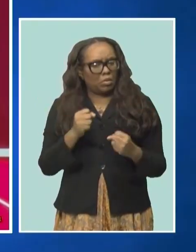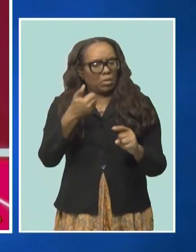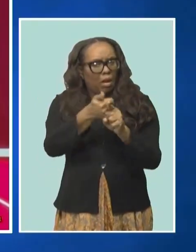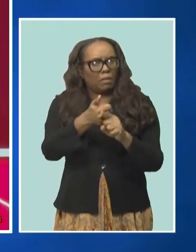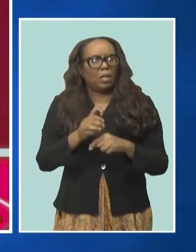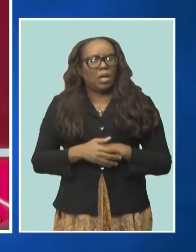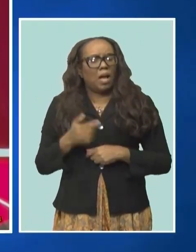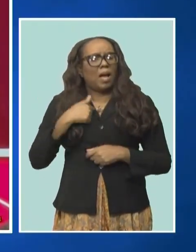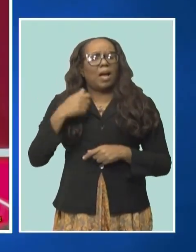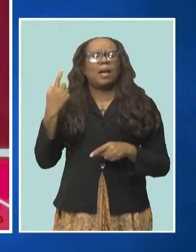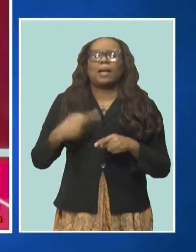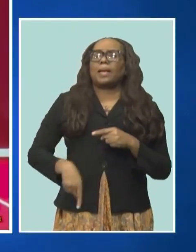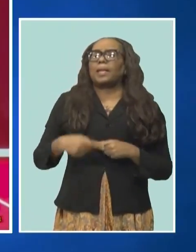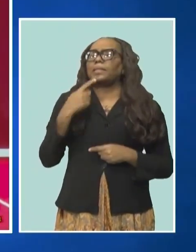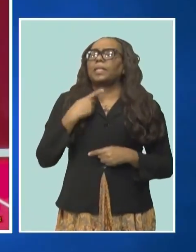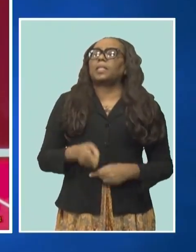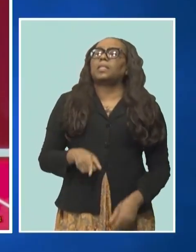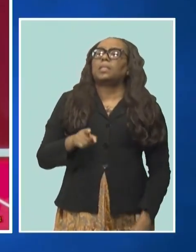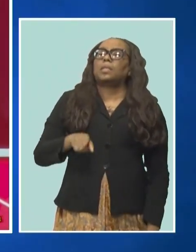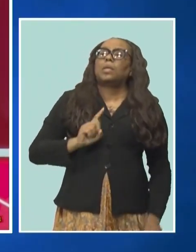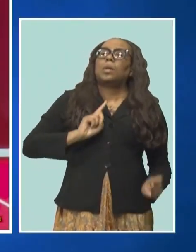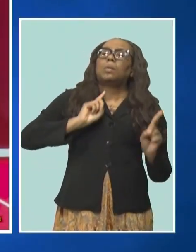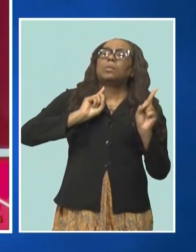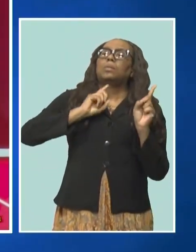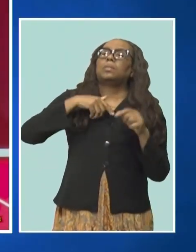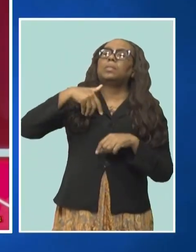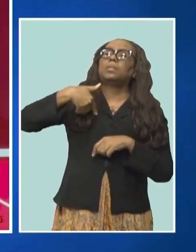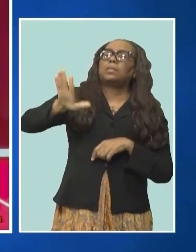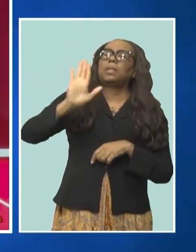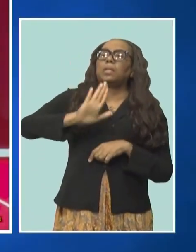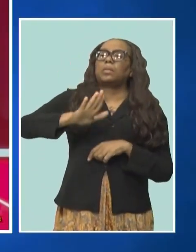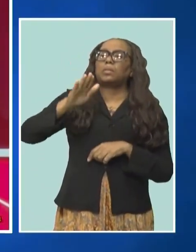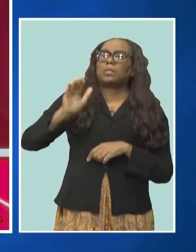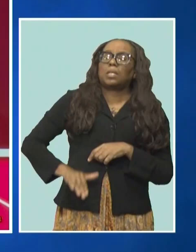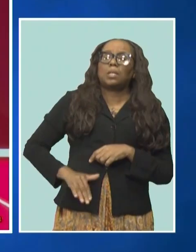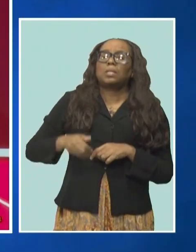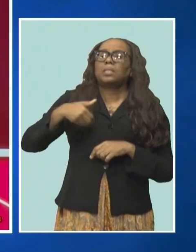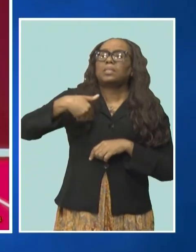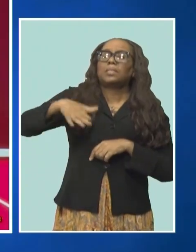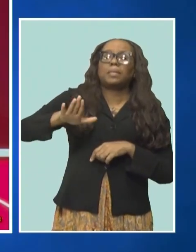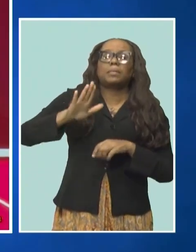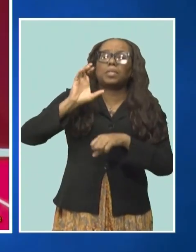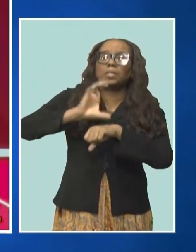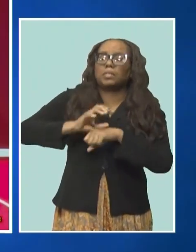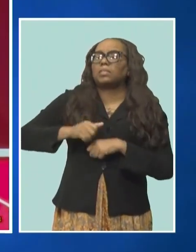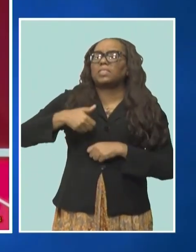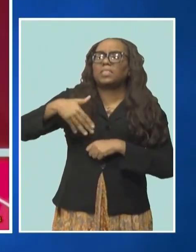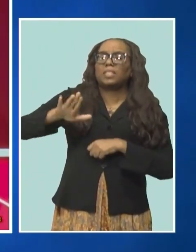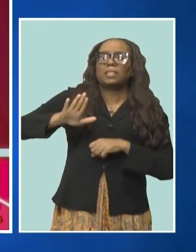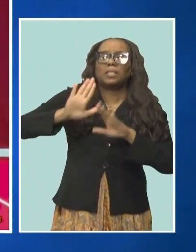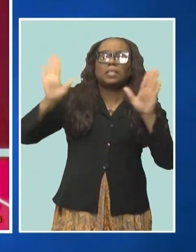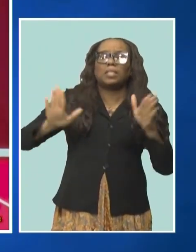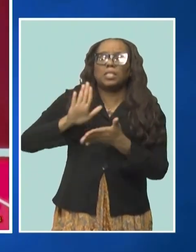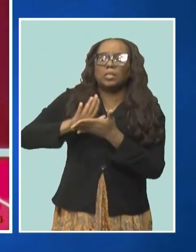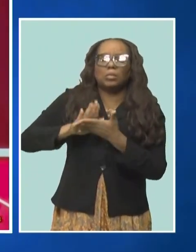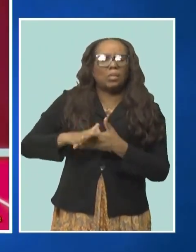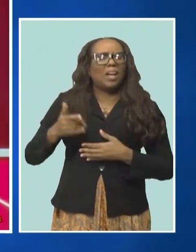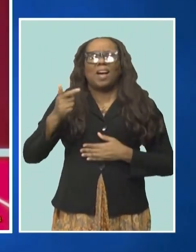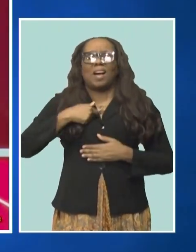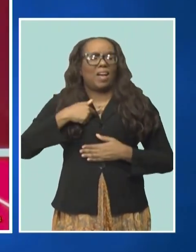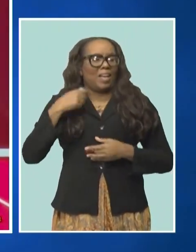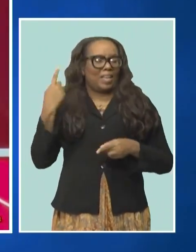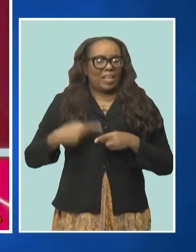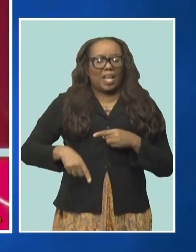in and tell you send your child to Sunday school. Well, you wonder if I'm mad. I can't come in your house and tell